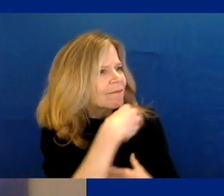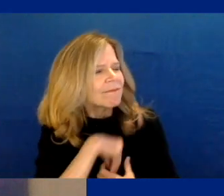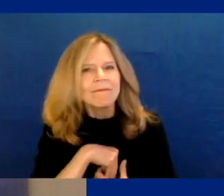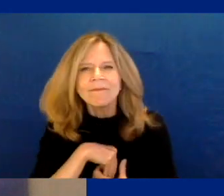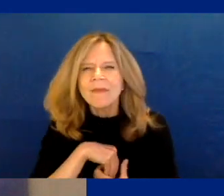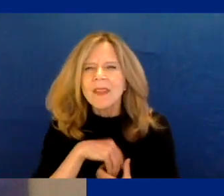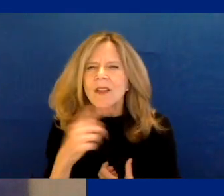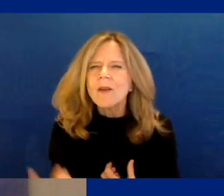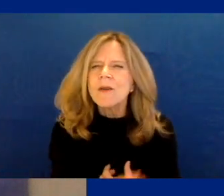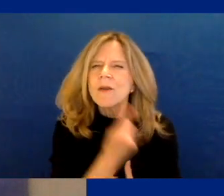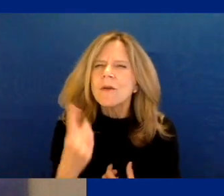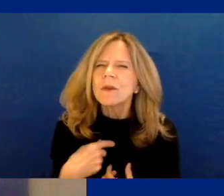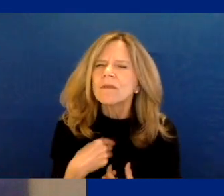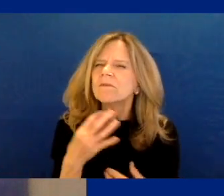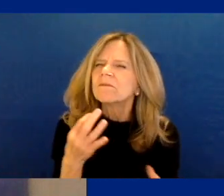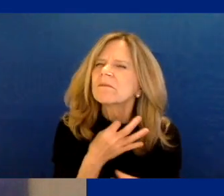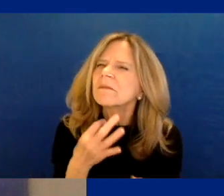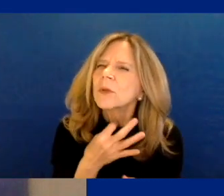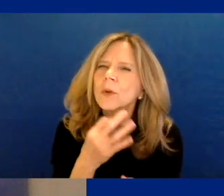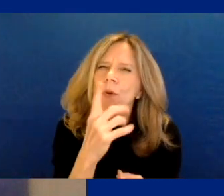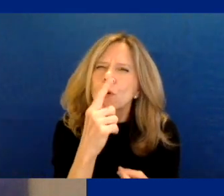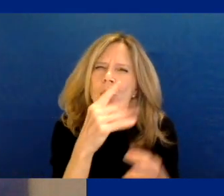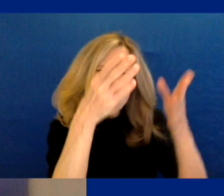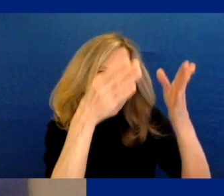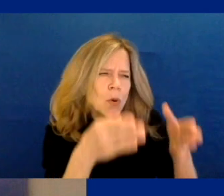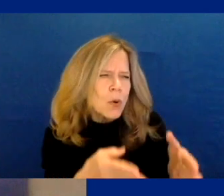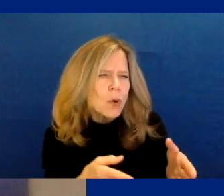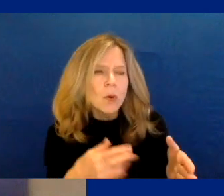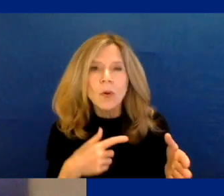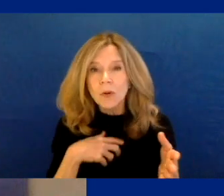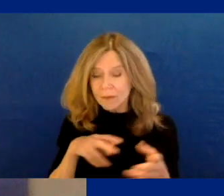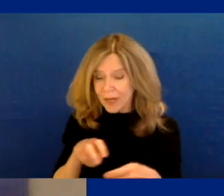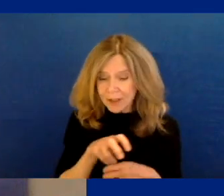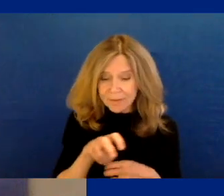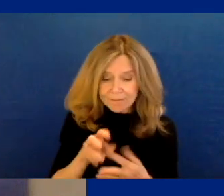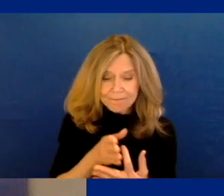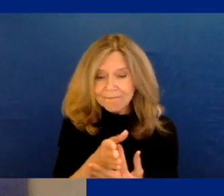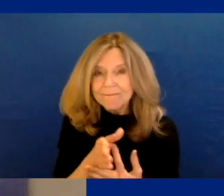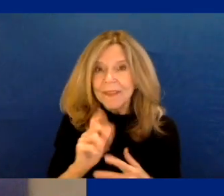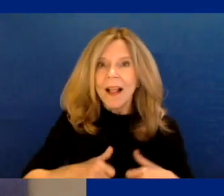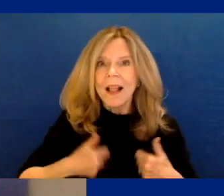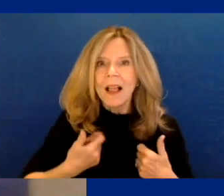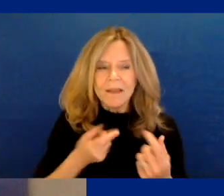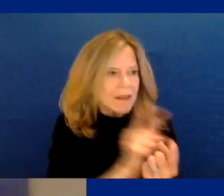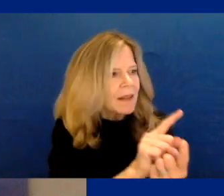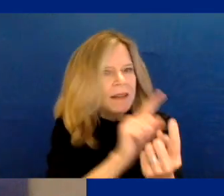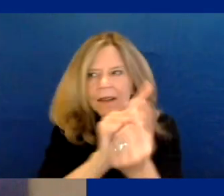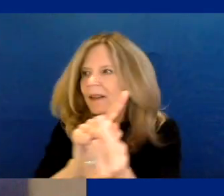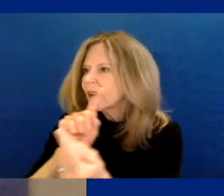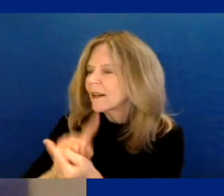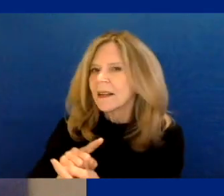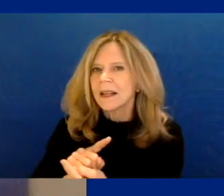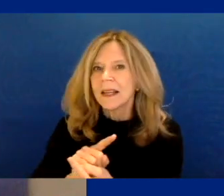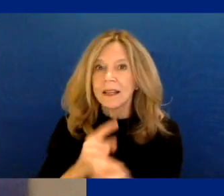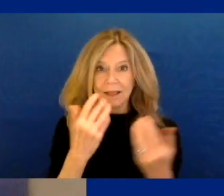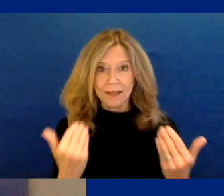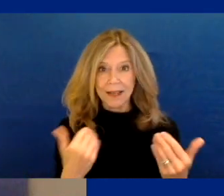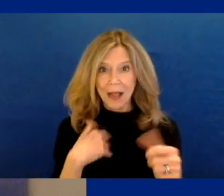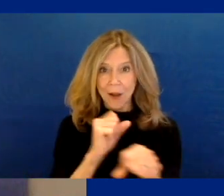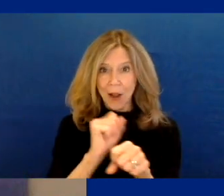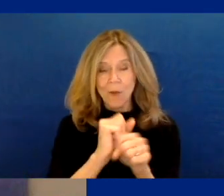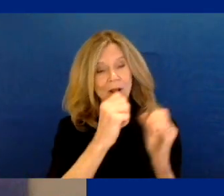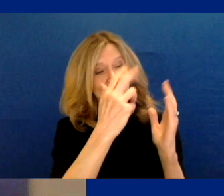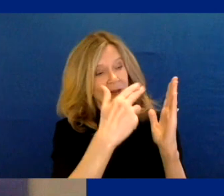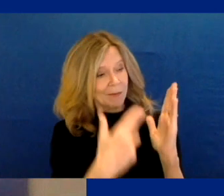a deep sense of curiosity about the people I encounter on the footpath of life. Now, working as a